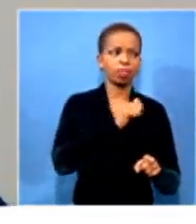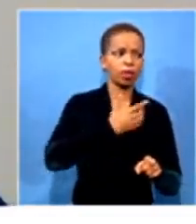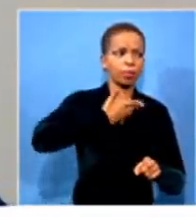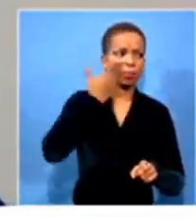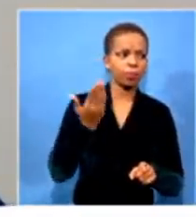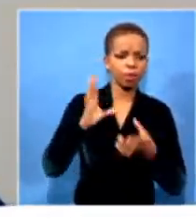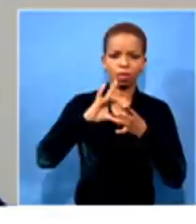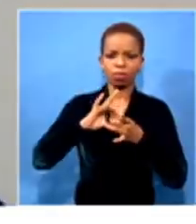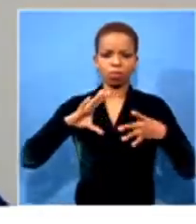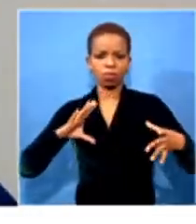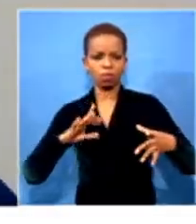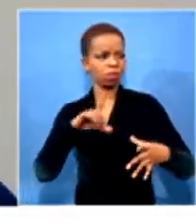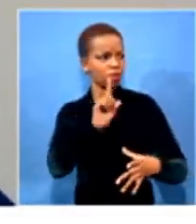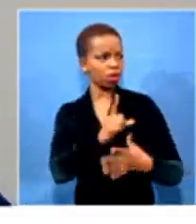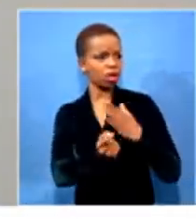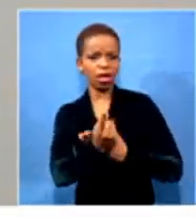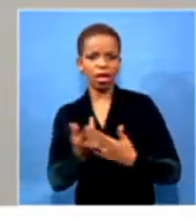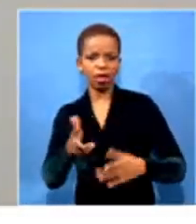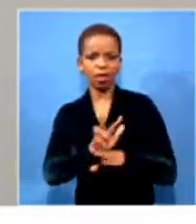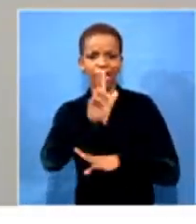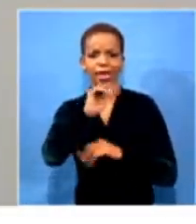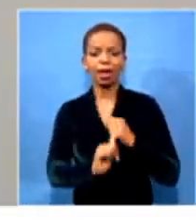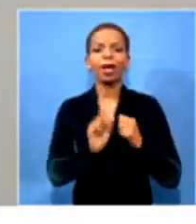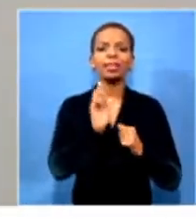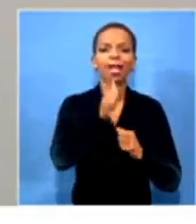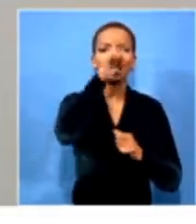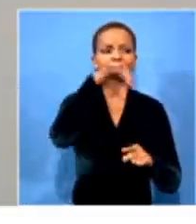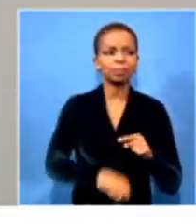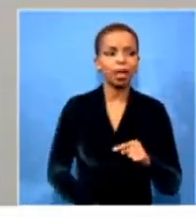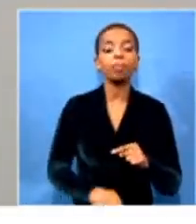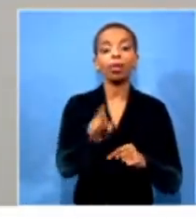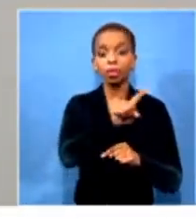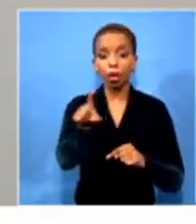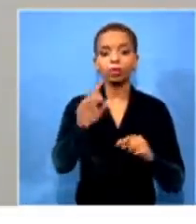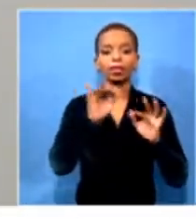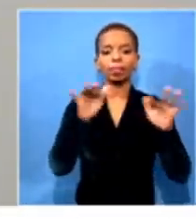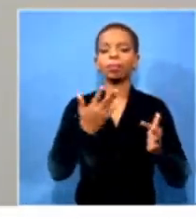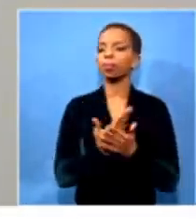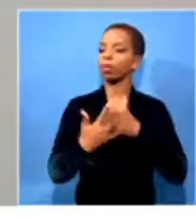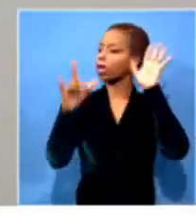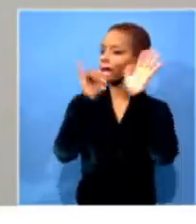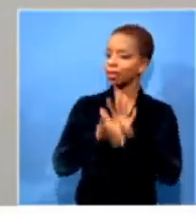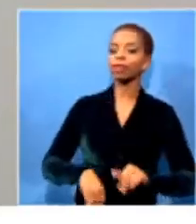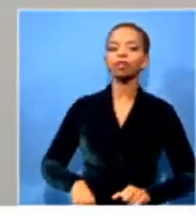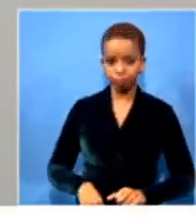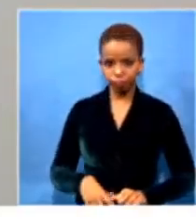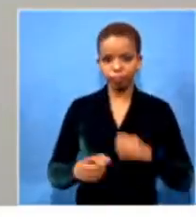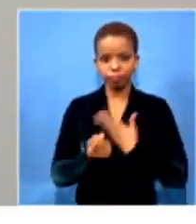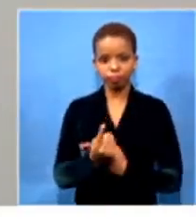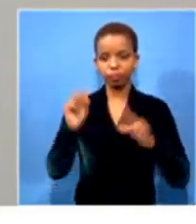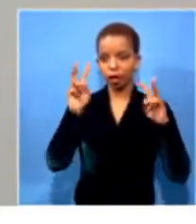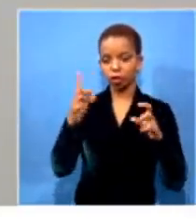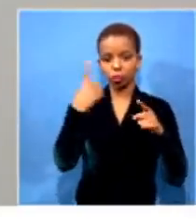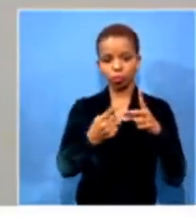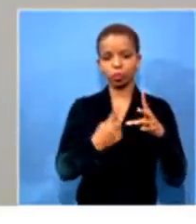heard anything until 18 months later. So those are the people that are at the best place to actually identify what the issues are. And then I let the public, if